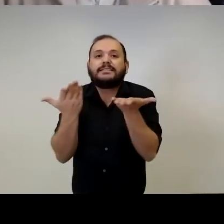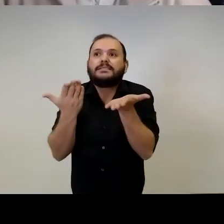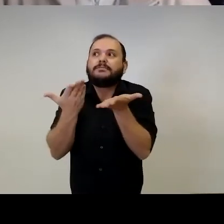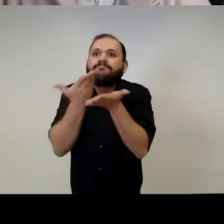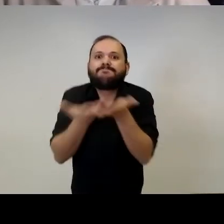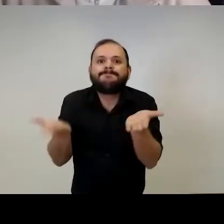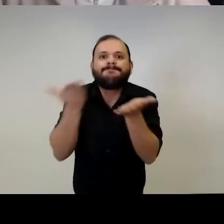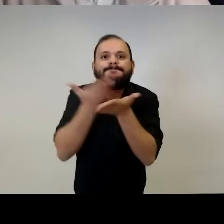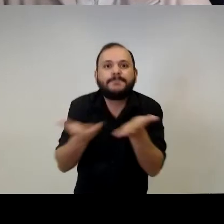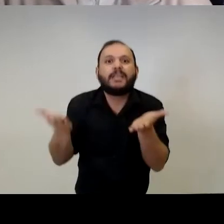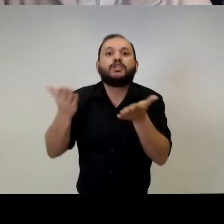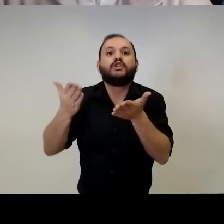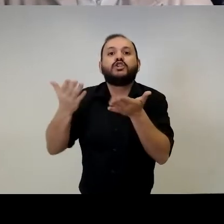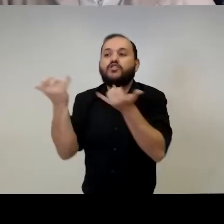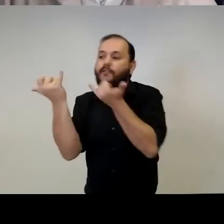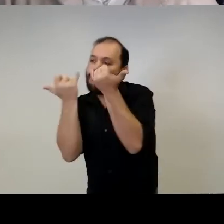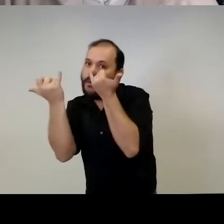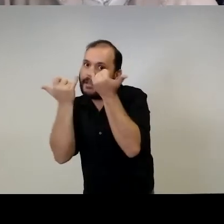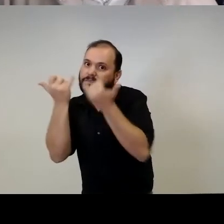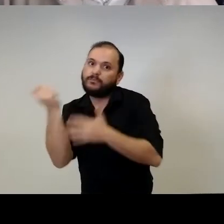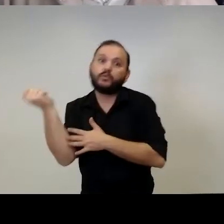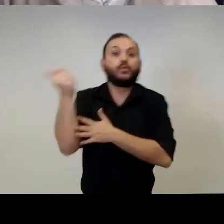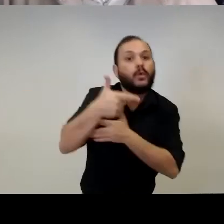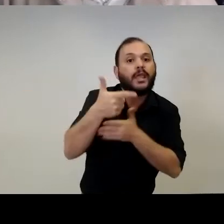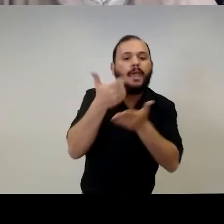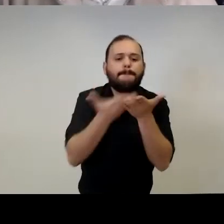interpretation? Next, please.